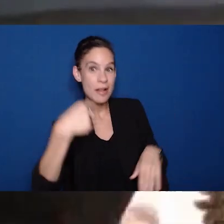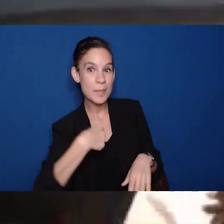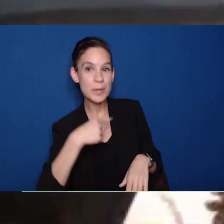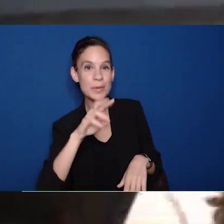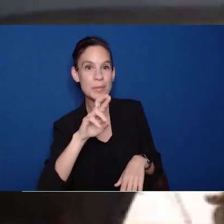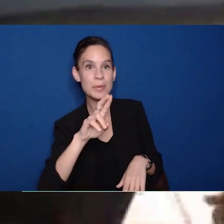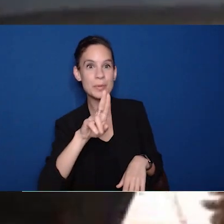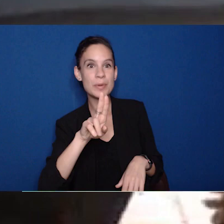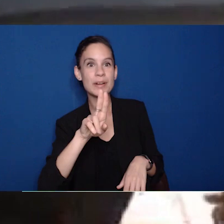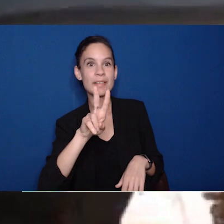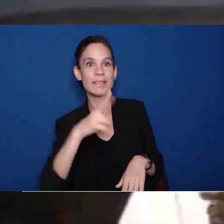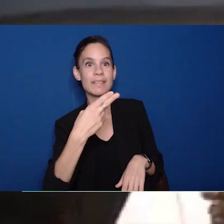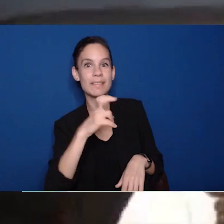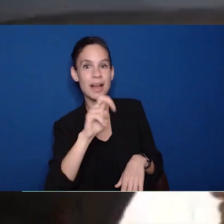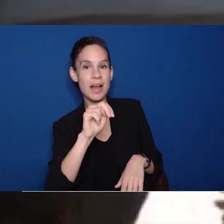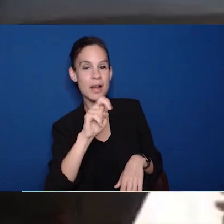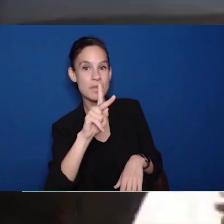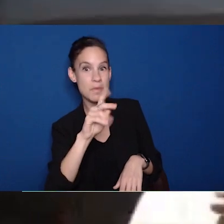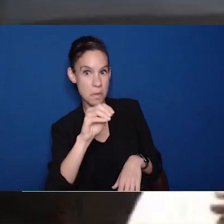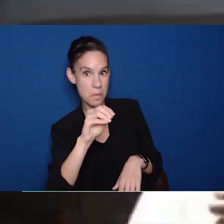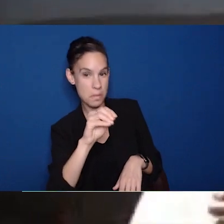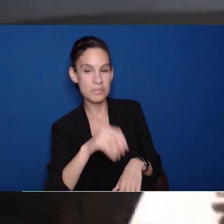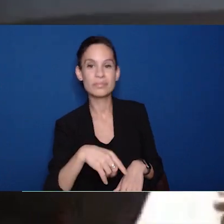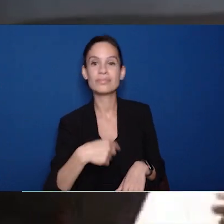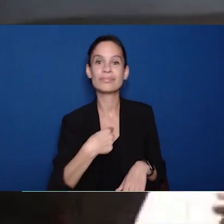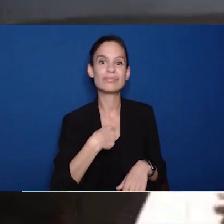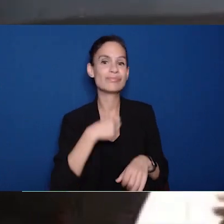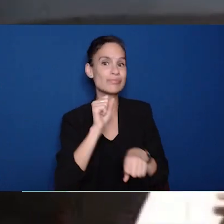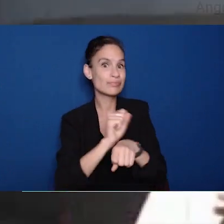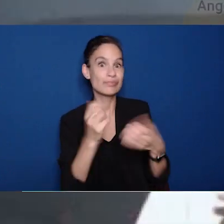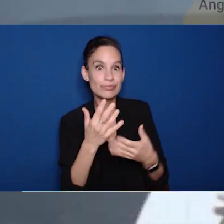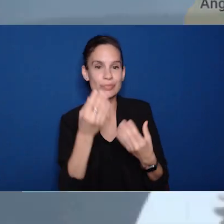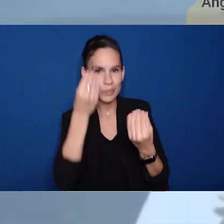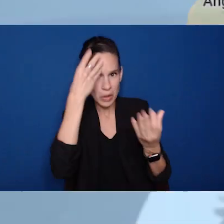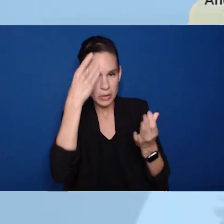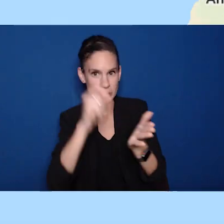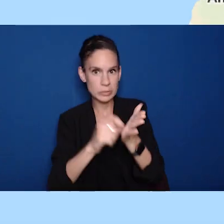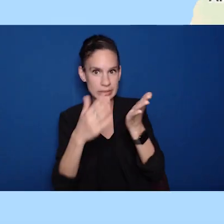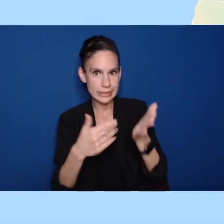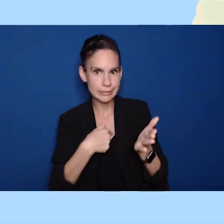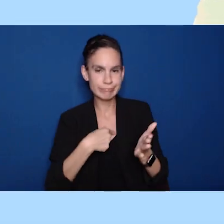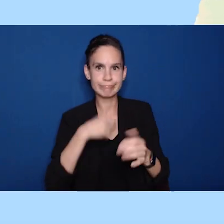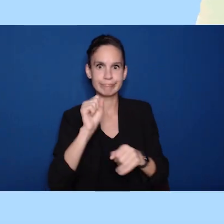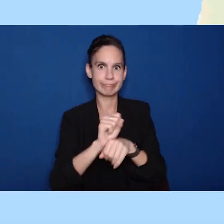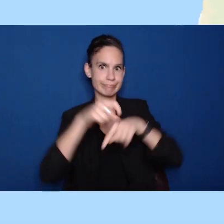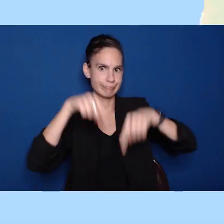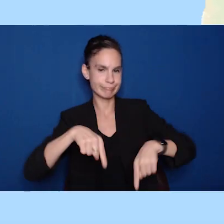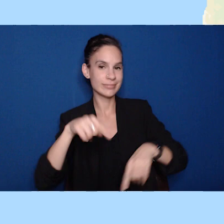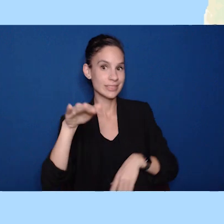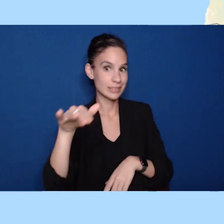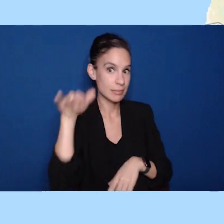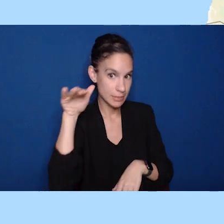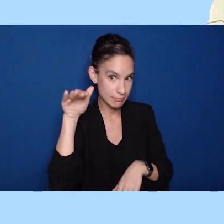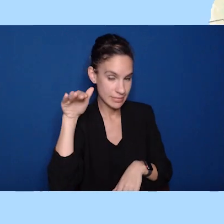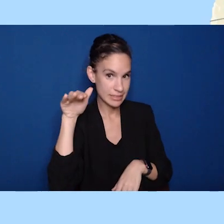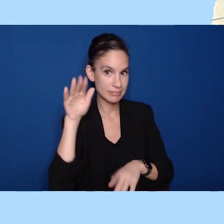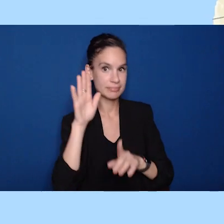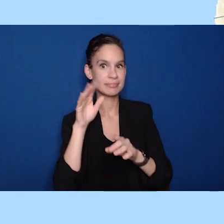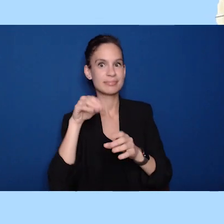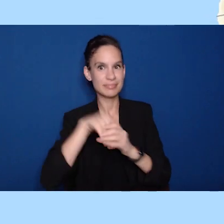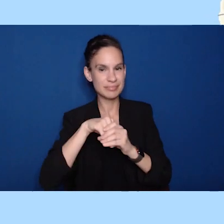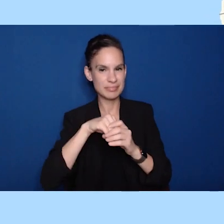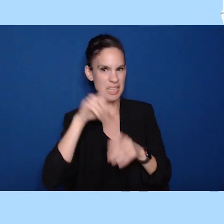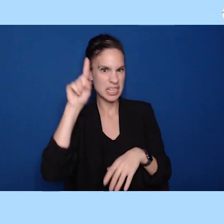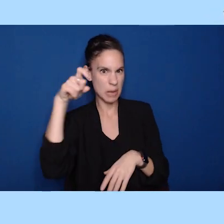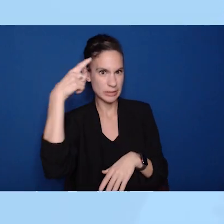Hey, I'm Rhuveneko, and I am a broadcast journalist. I'm based in Zimbabwe, Harare, in the capital. And right